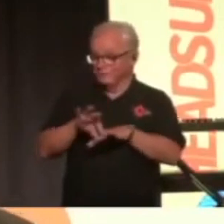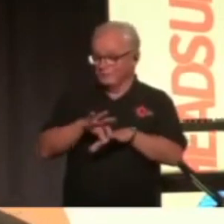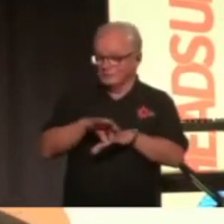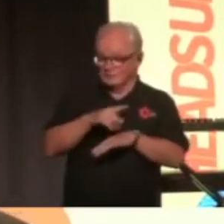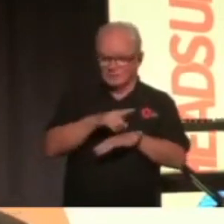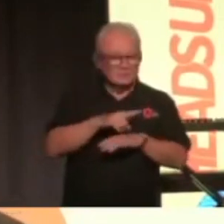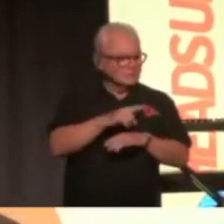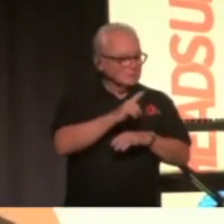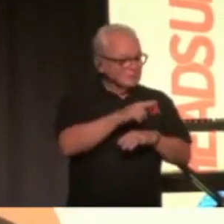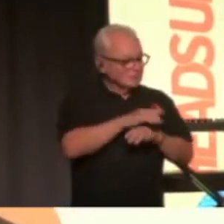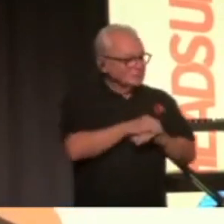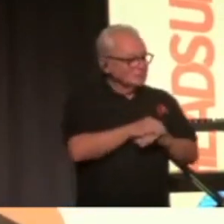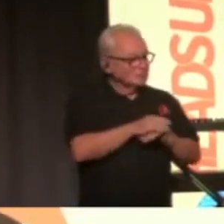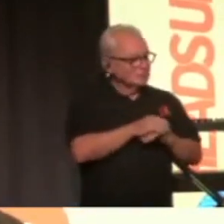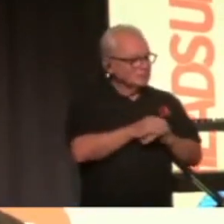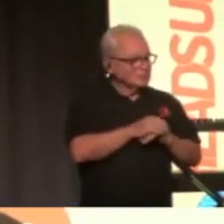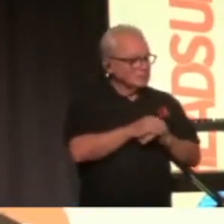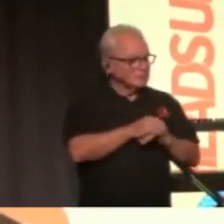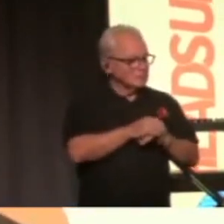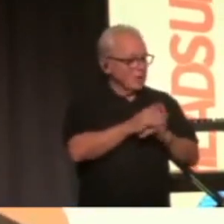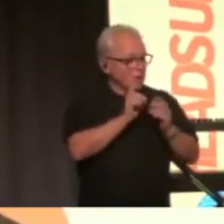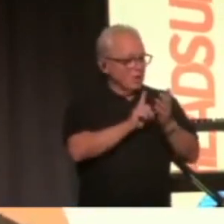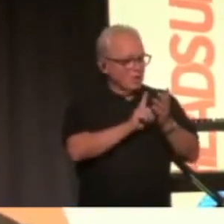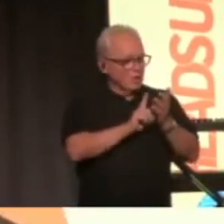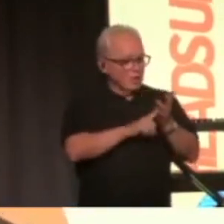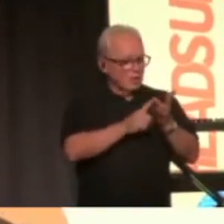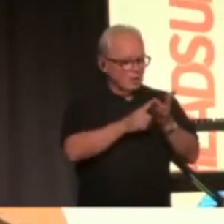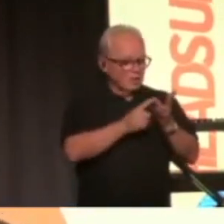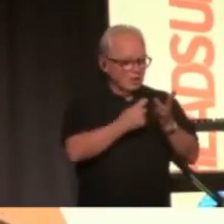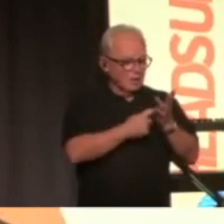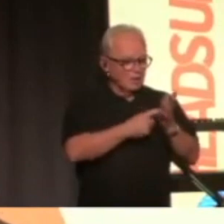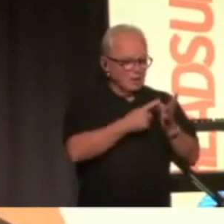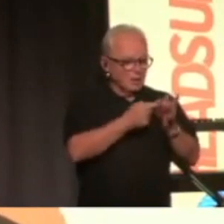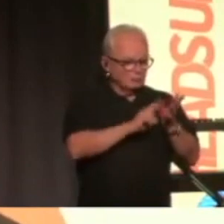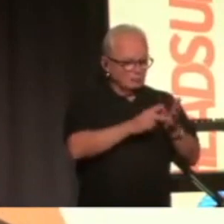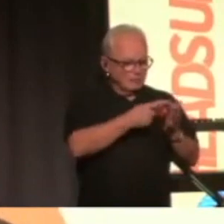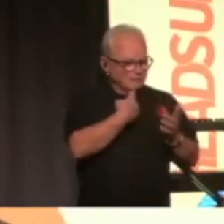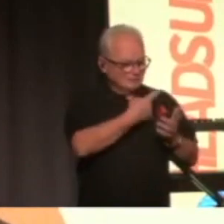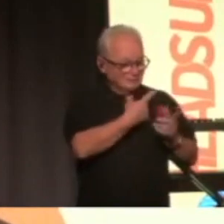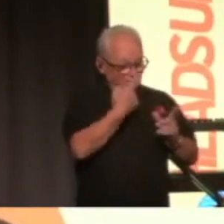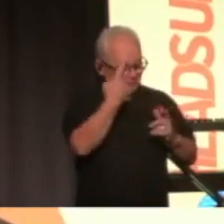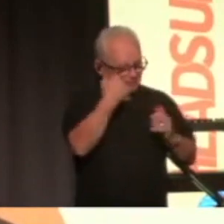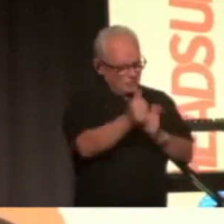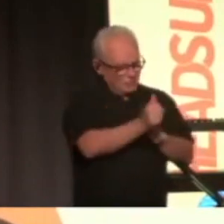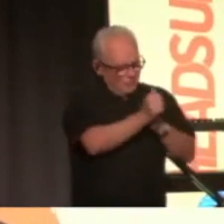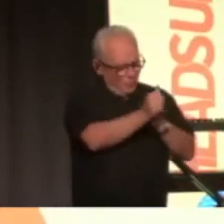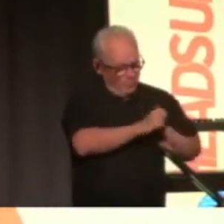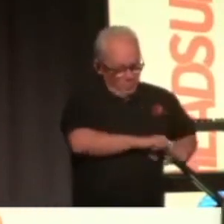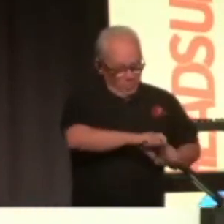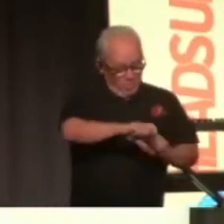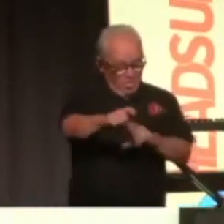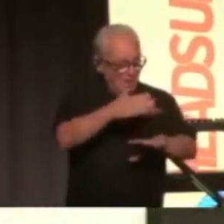to Lane, she kept me going. She was a rock to me, and